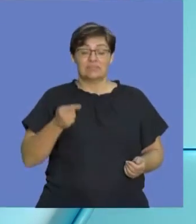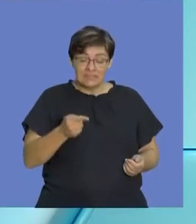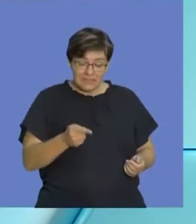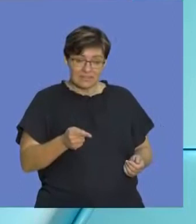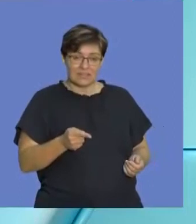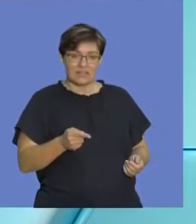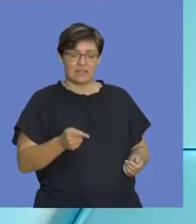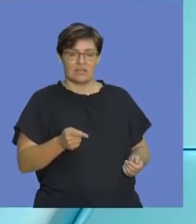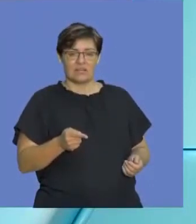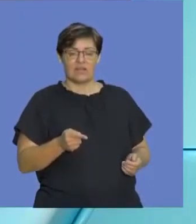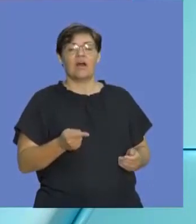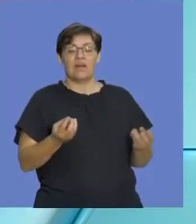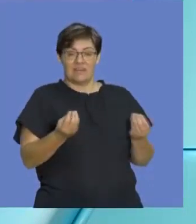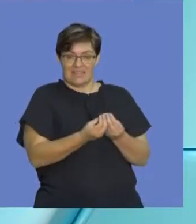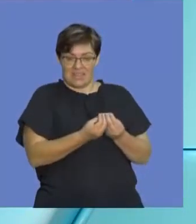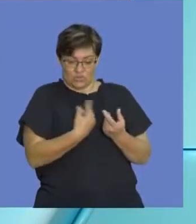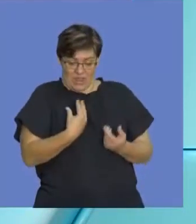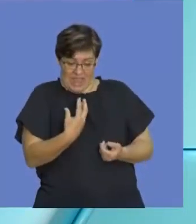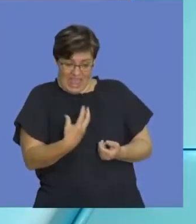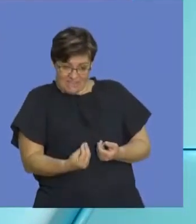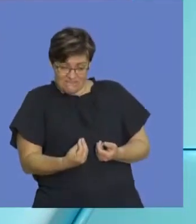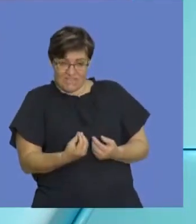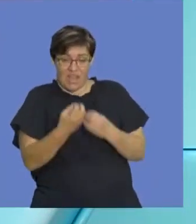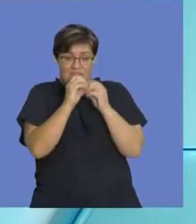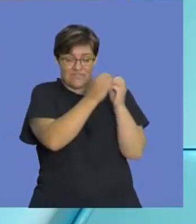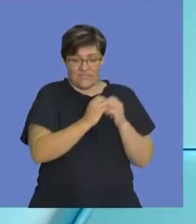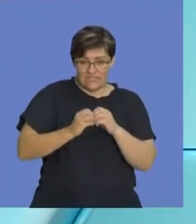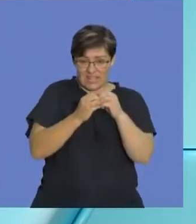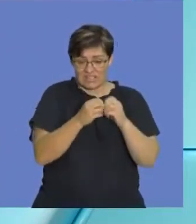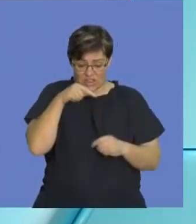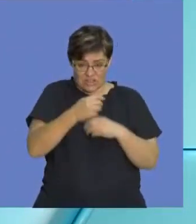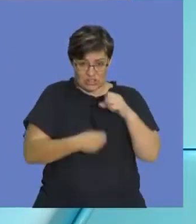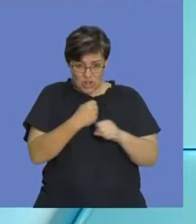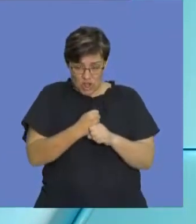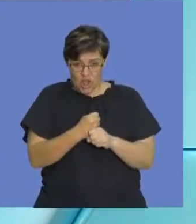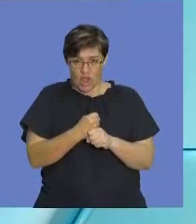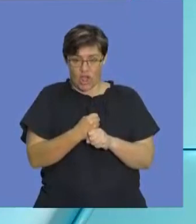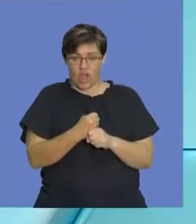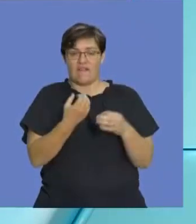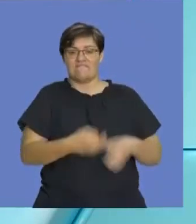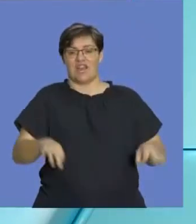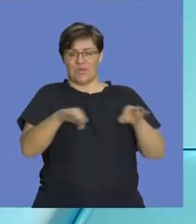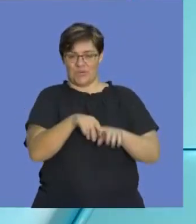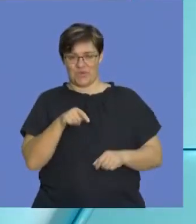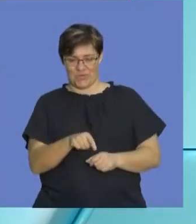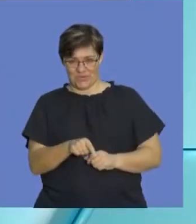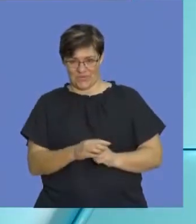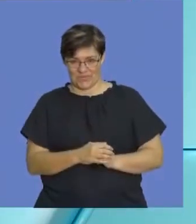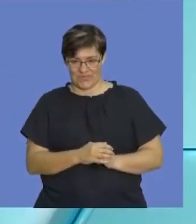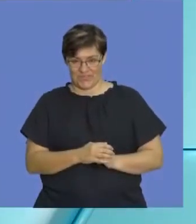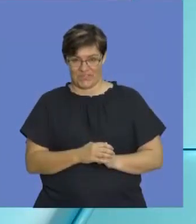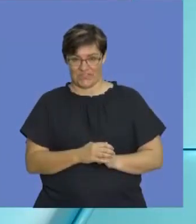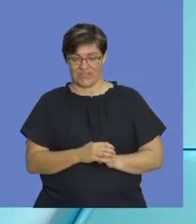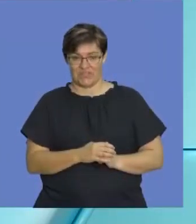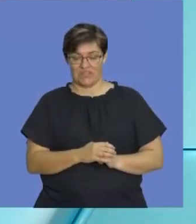that this is the value of the goods that we have manufactured this year.